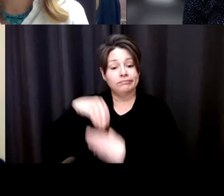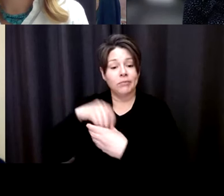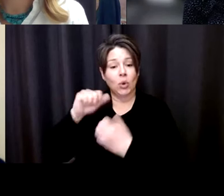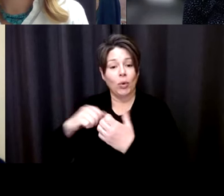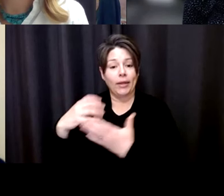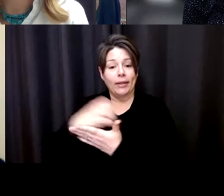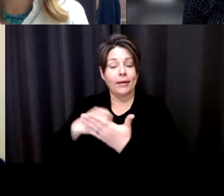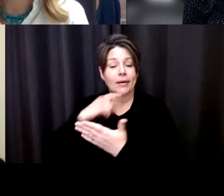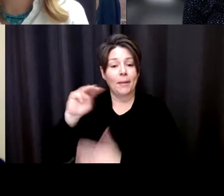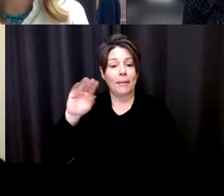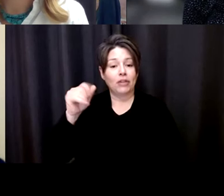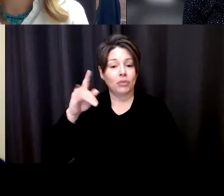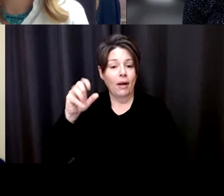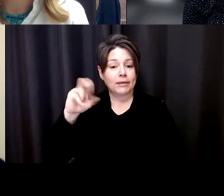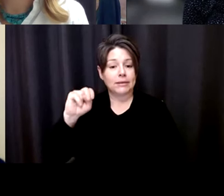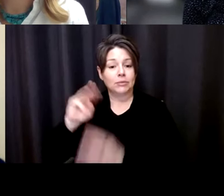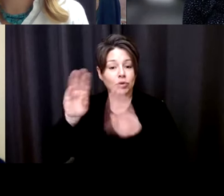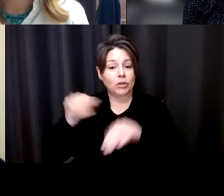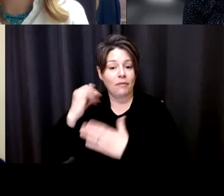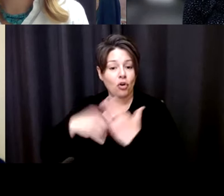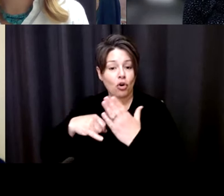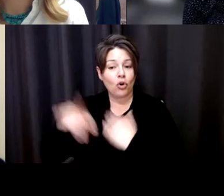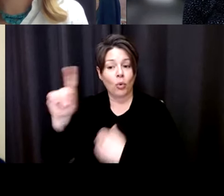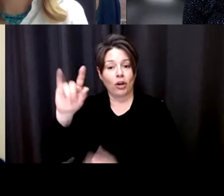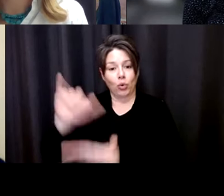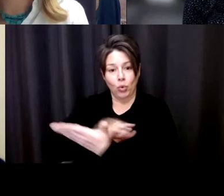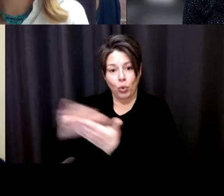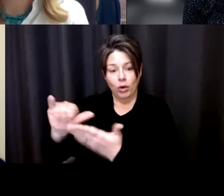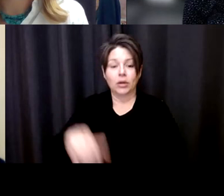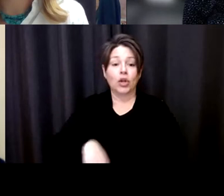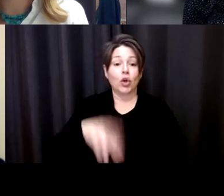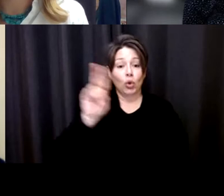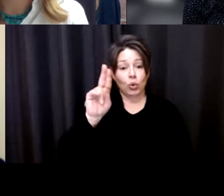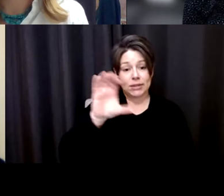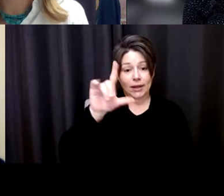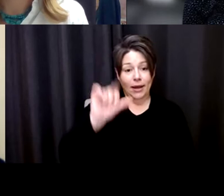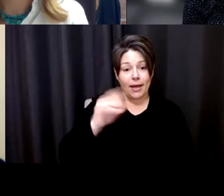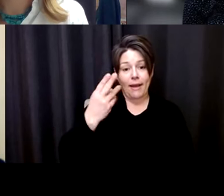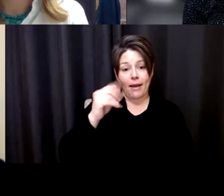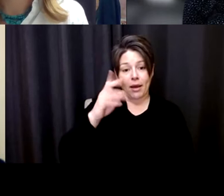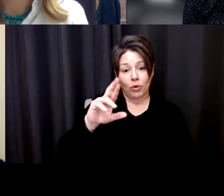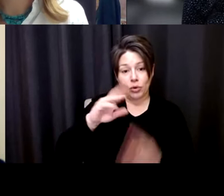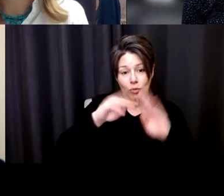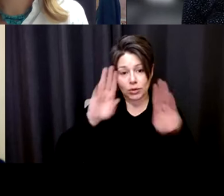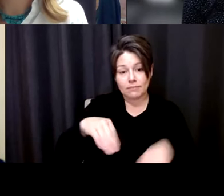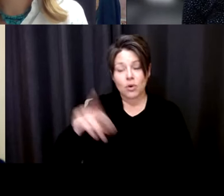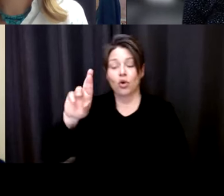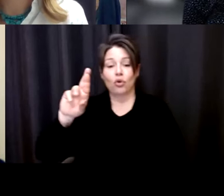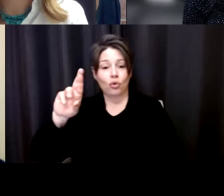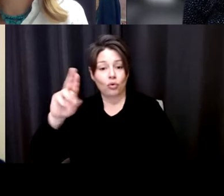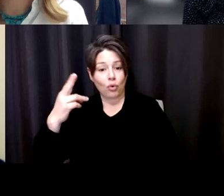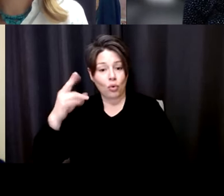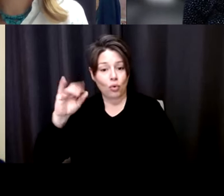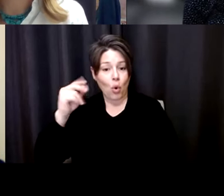of the Metropolitan Museum of Art in New York, UCLA Hammer Museum, the Rhode Island School